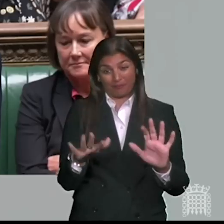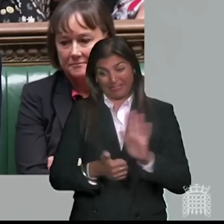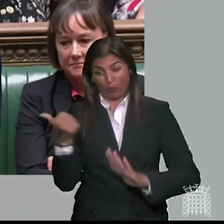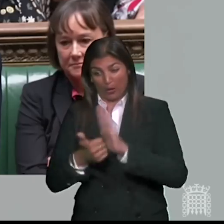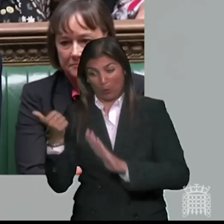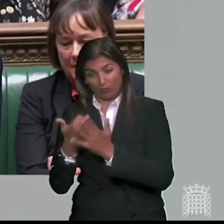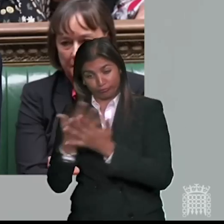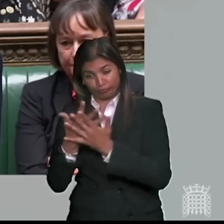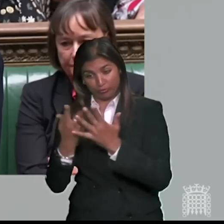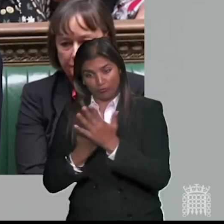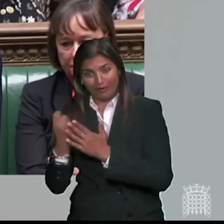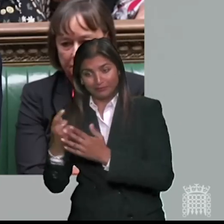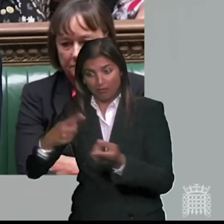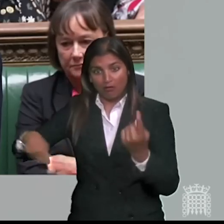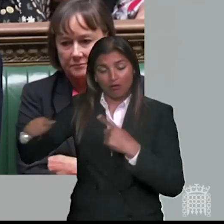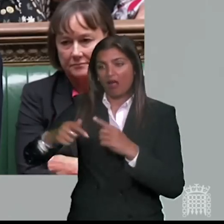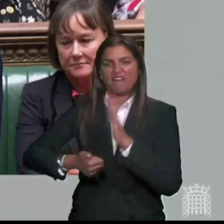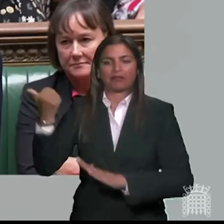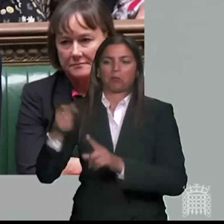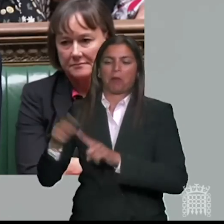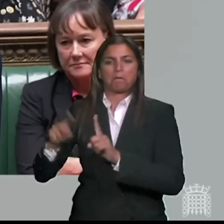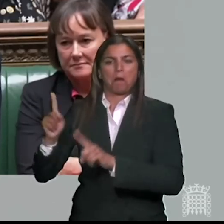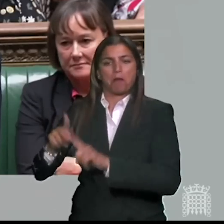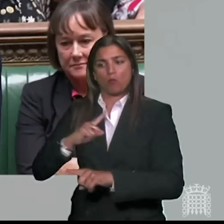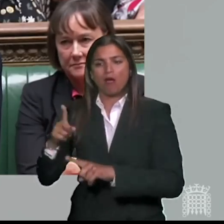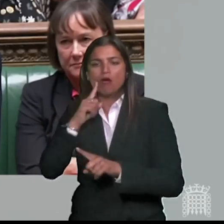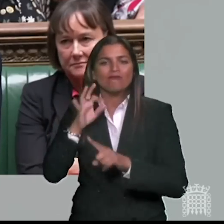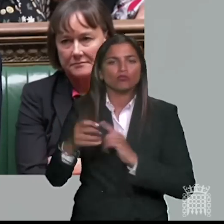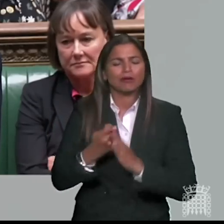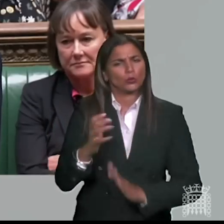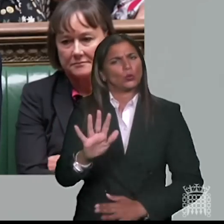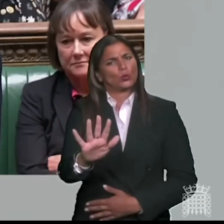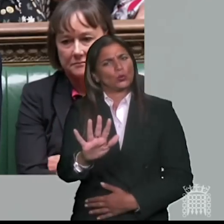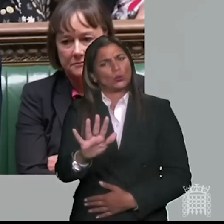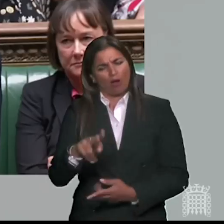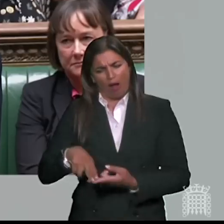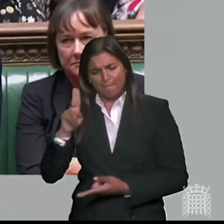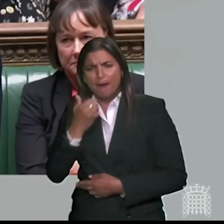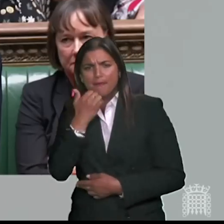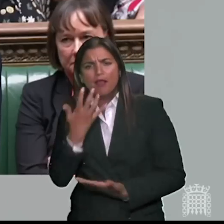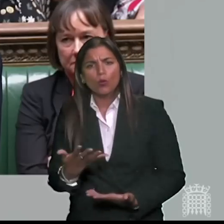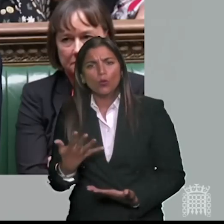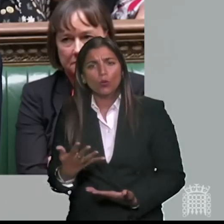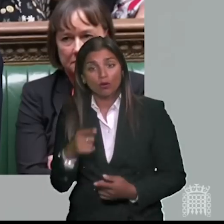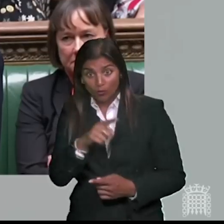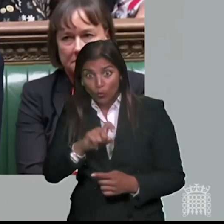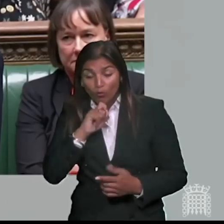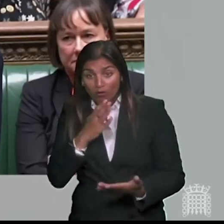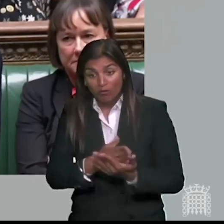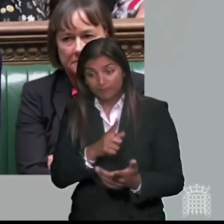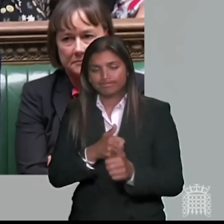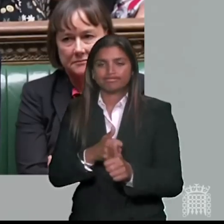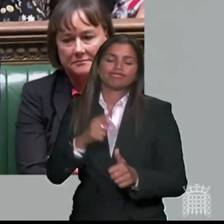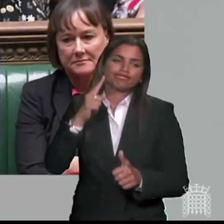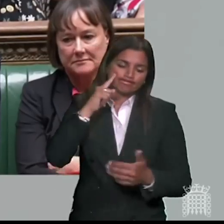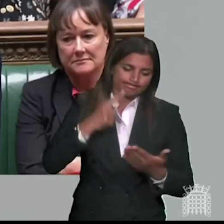116% this year. So will he tell us if the Prime Minister has a spine now to stand up to the vested interests in his own party and